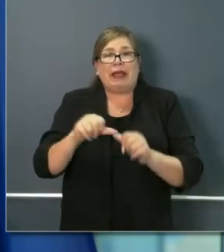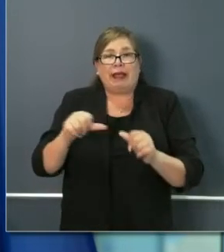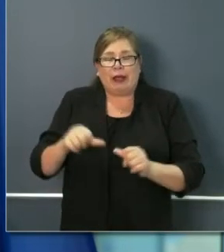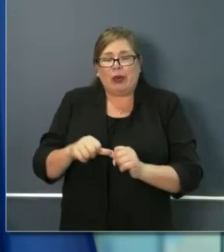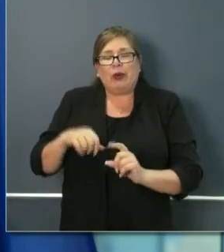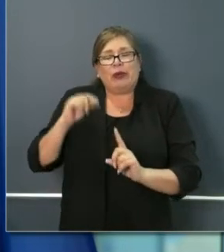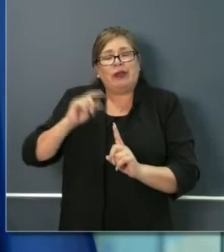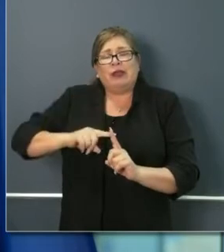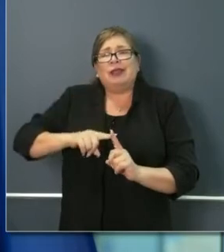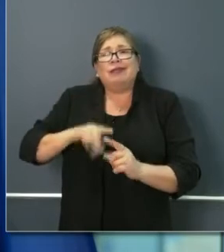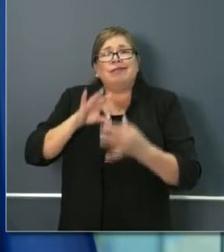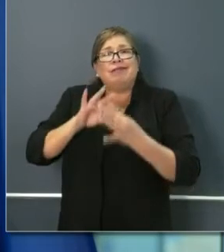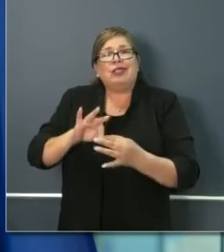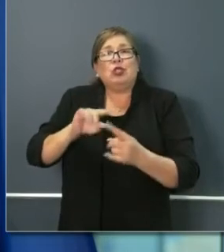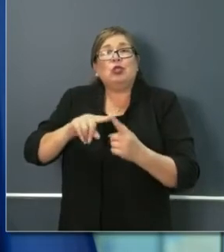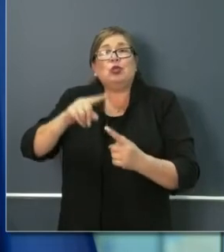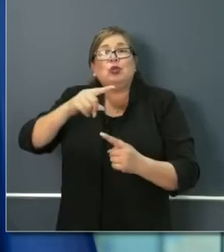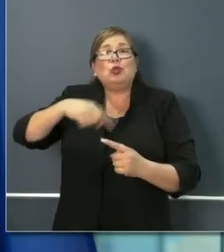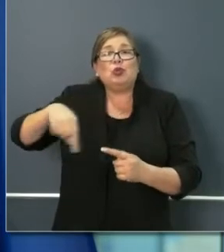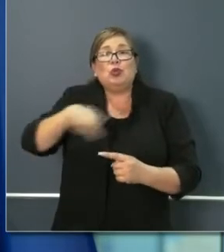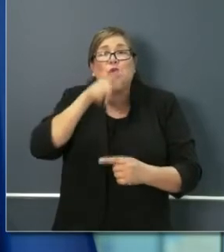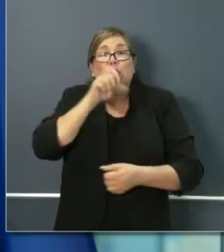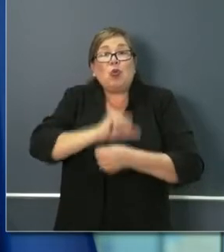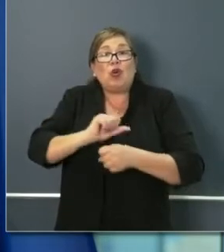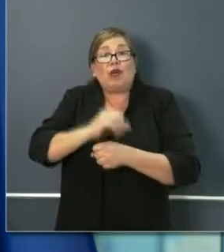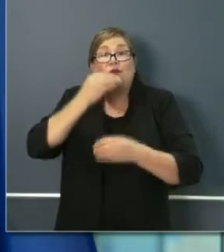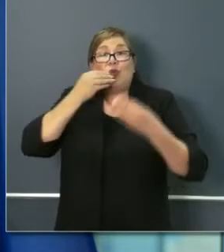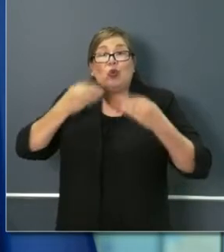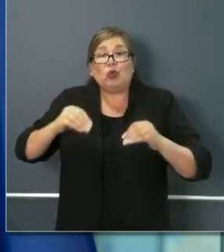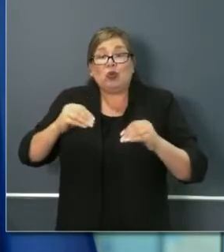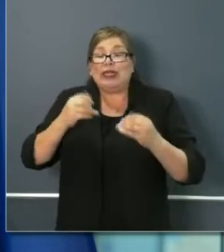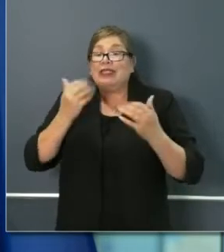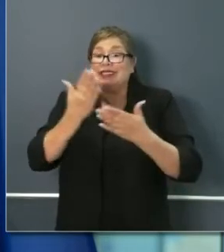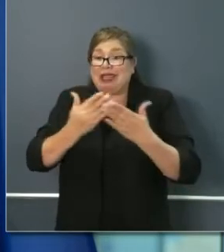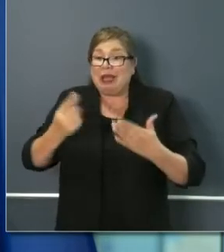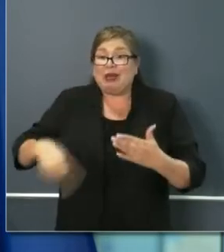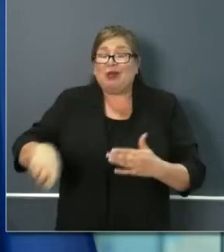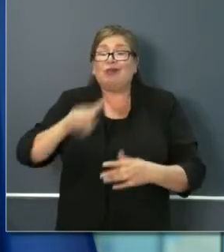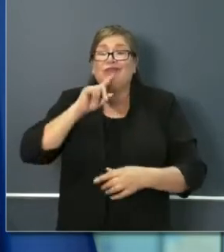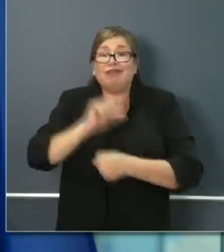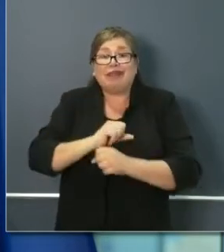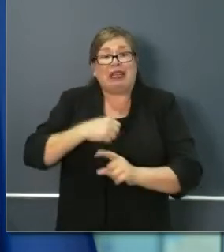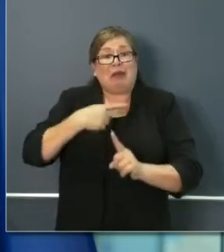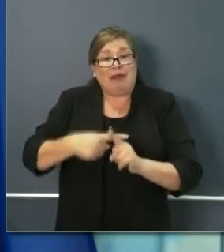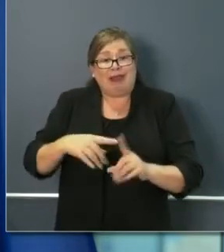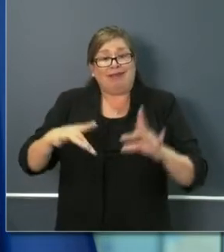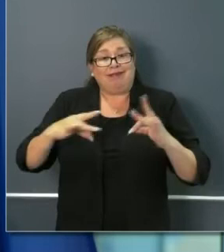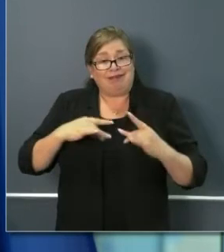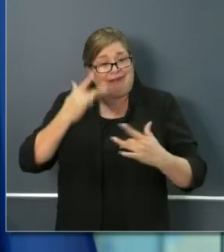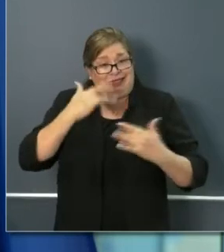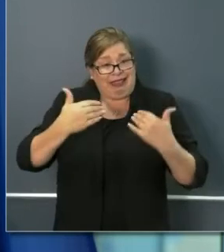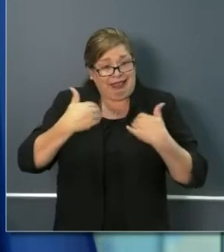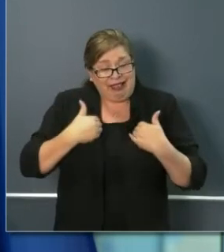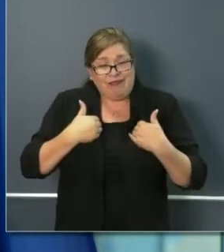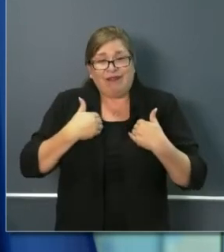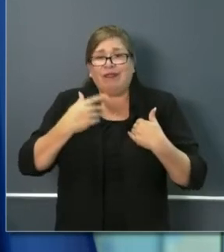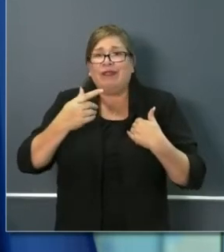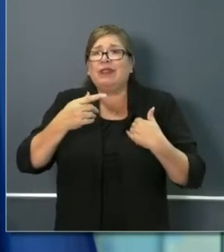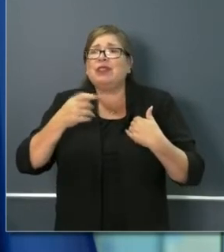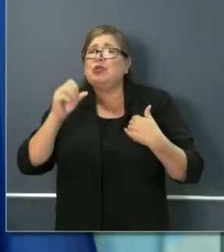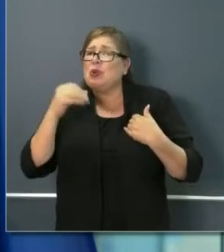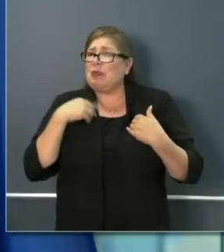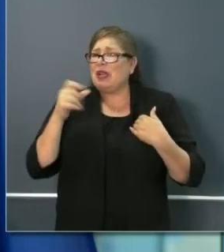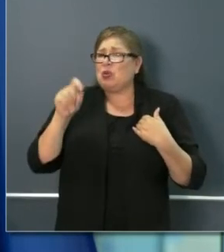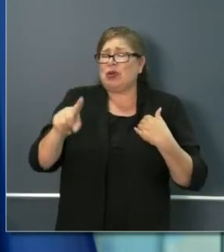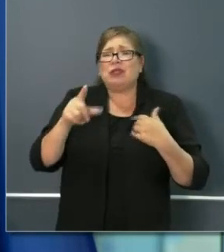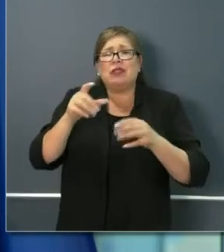I was wondering if the state was doing anything to ensure the safety of those folks who work in essential fields like grocery stores and still have to go